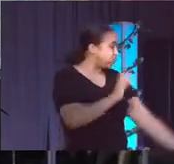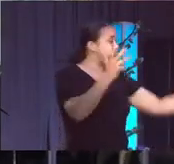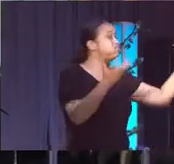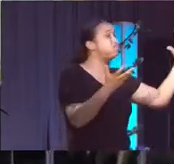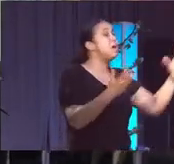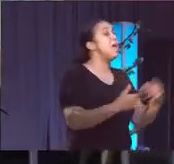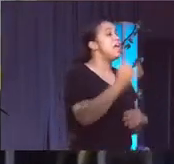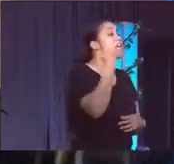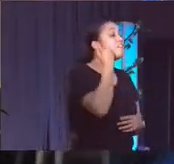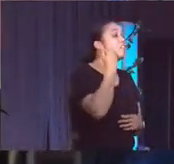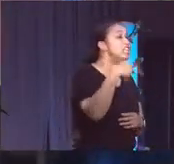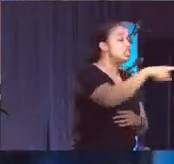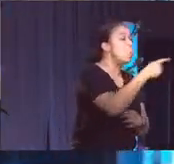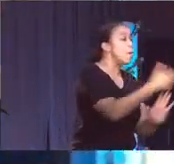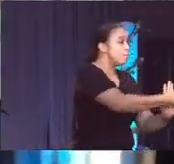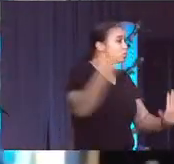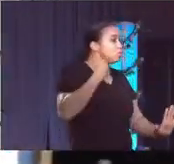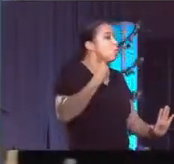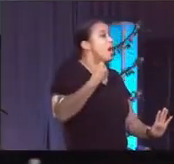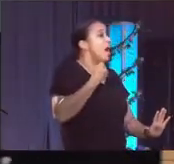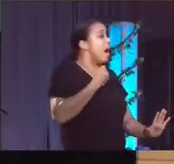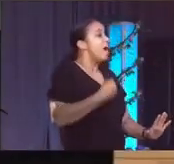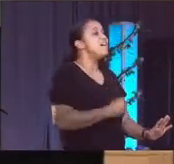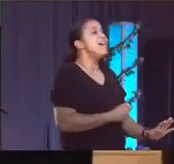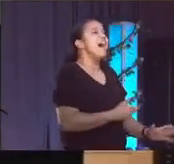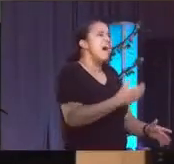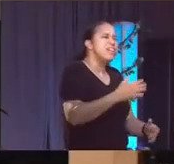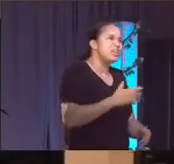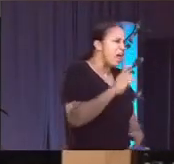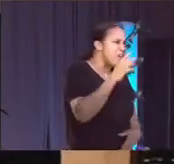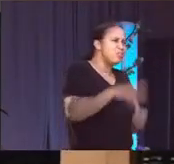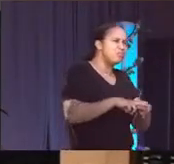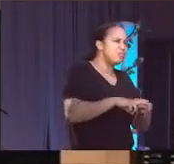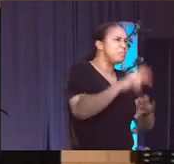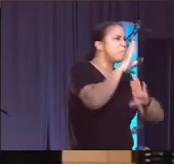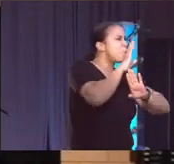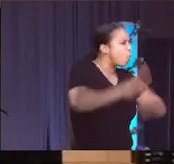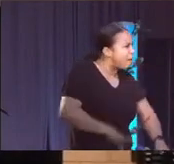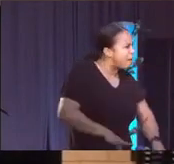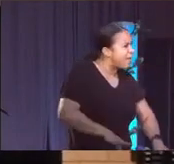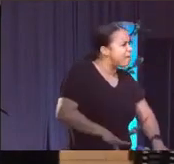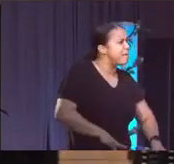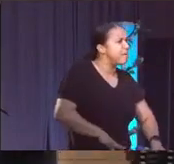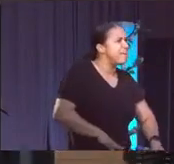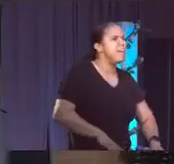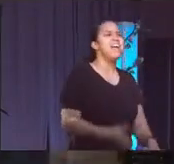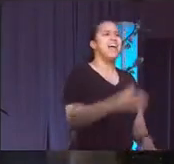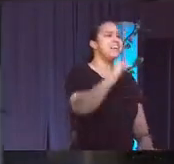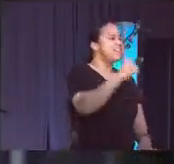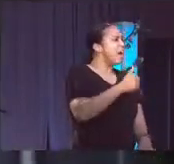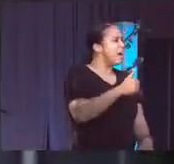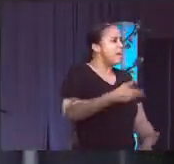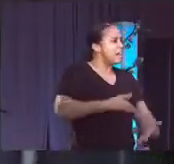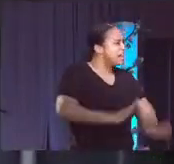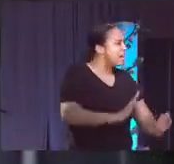when he is the one who pulled you out of the mud, how dare you sit on him and be quiet and not let the redeemed of